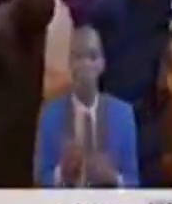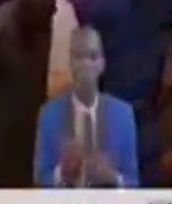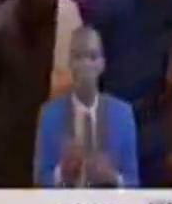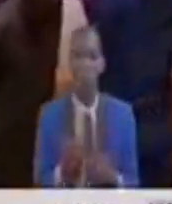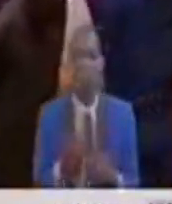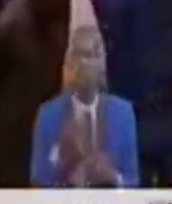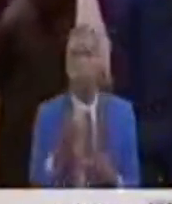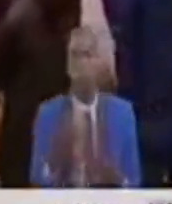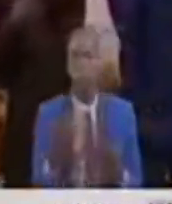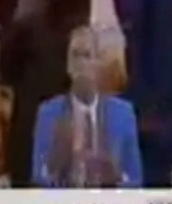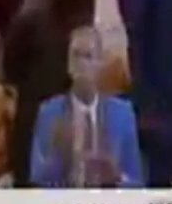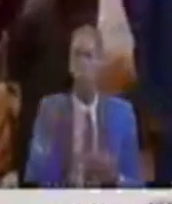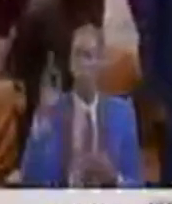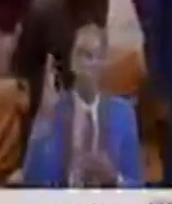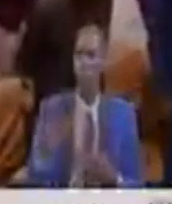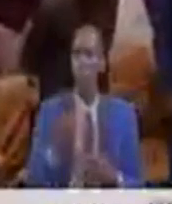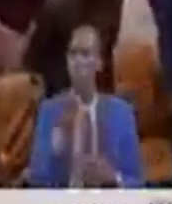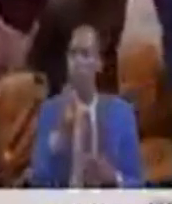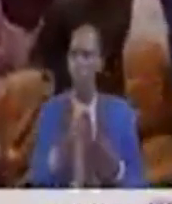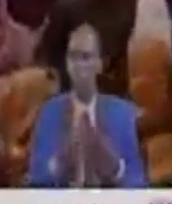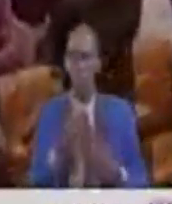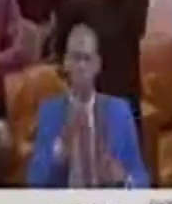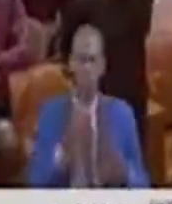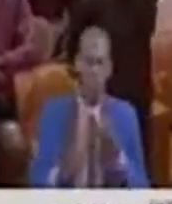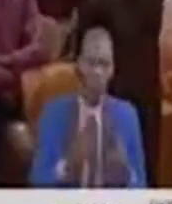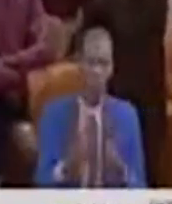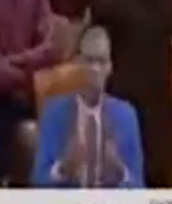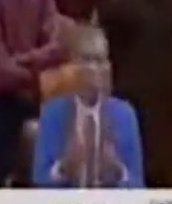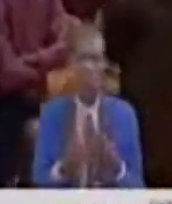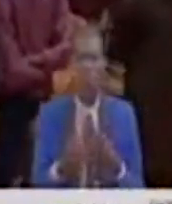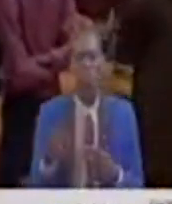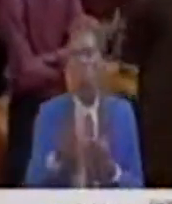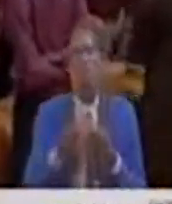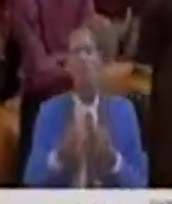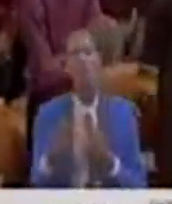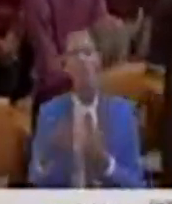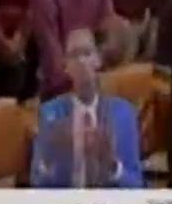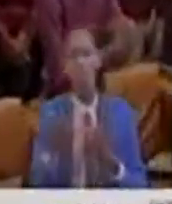I want him not to speak out of conviction. How do you want him to talk?